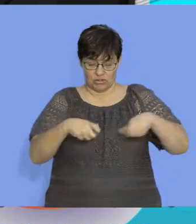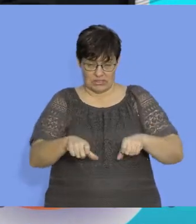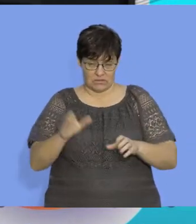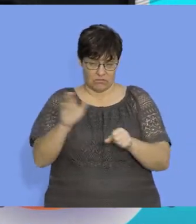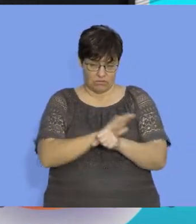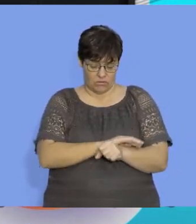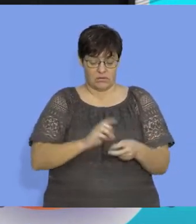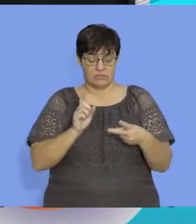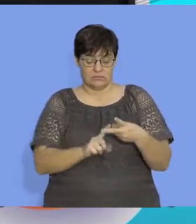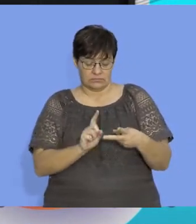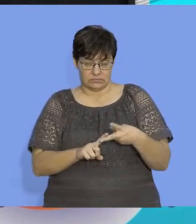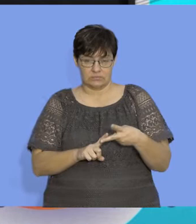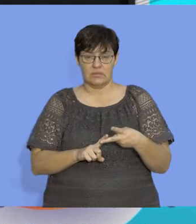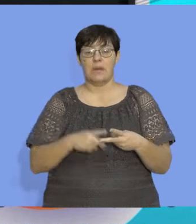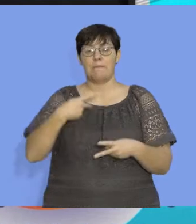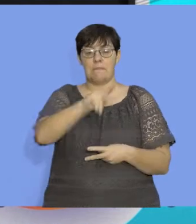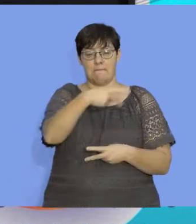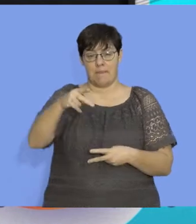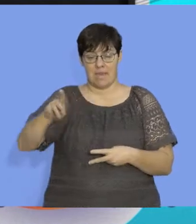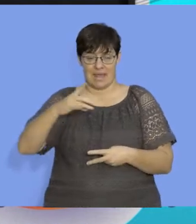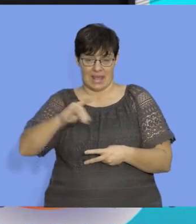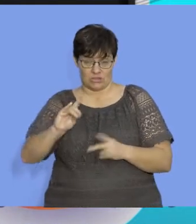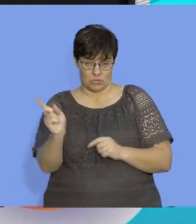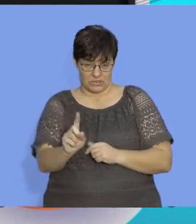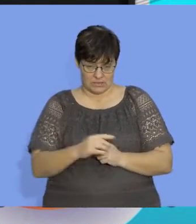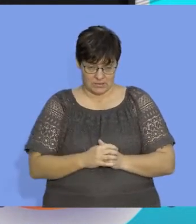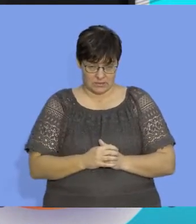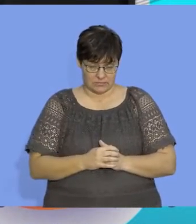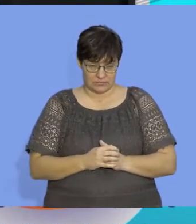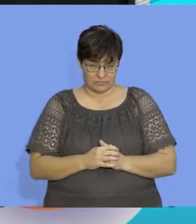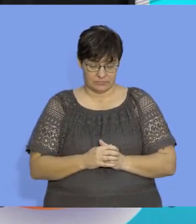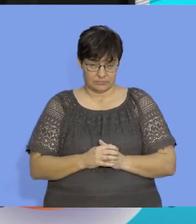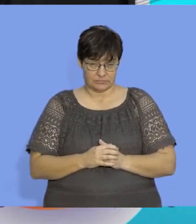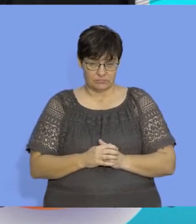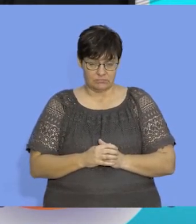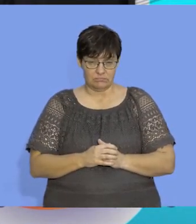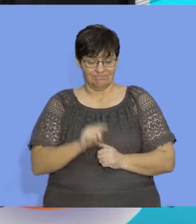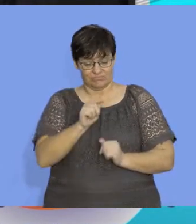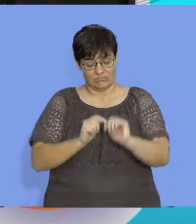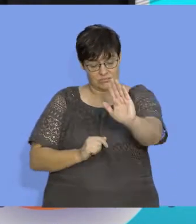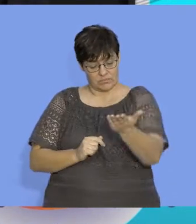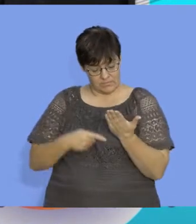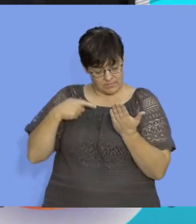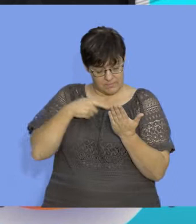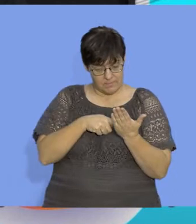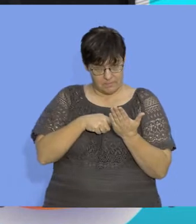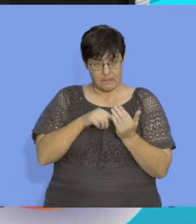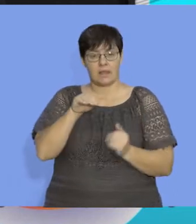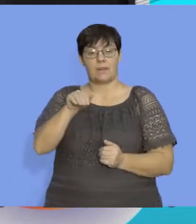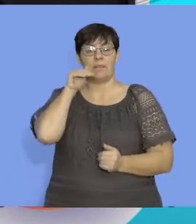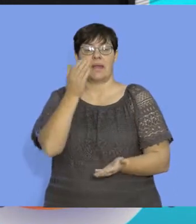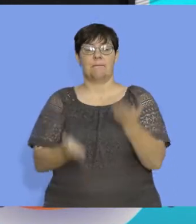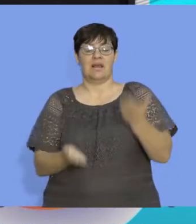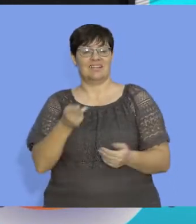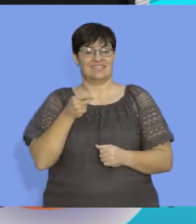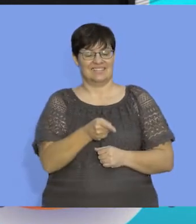and all your cash payments. Okay, now, that will then give you the bank balance that